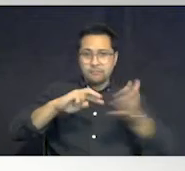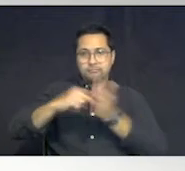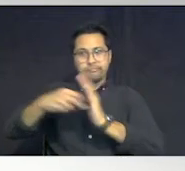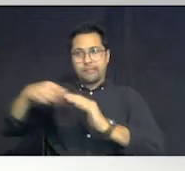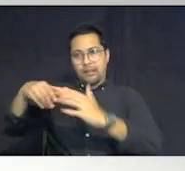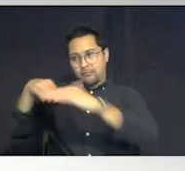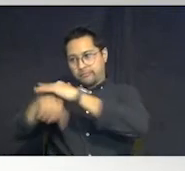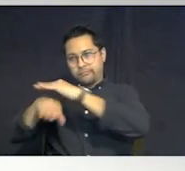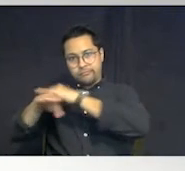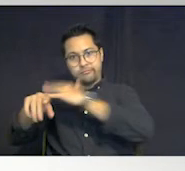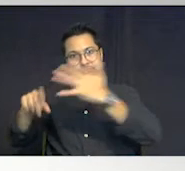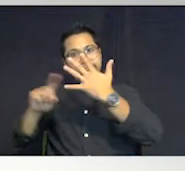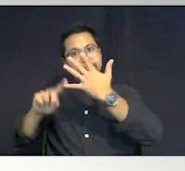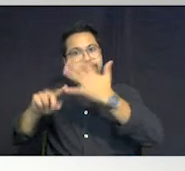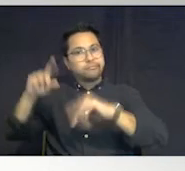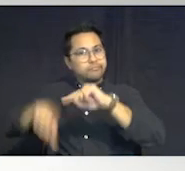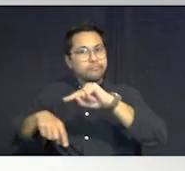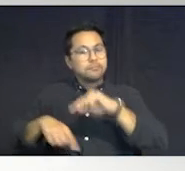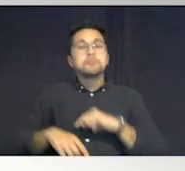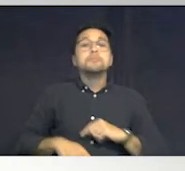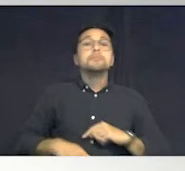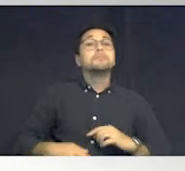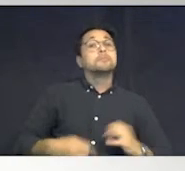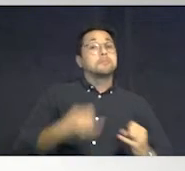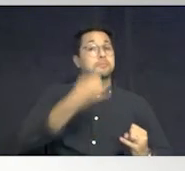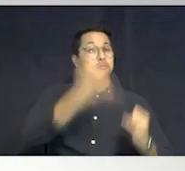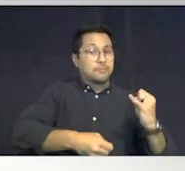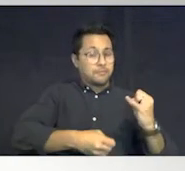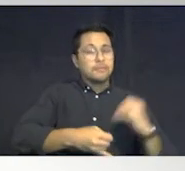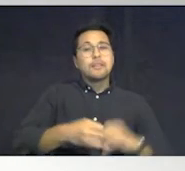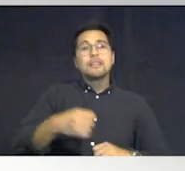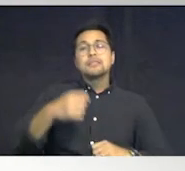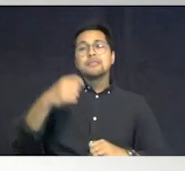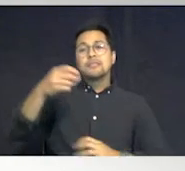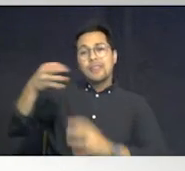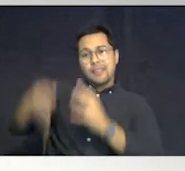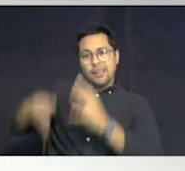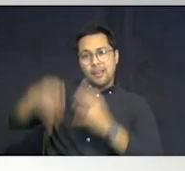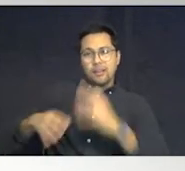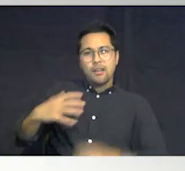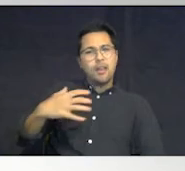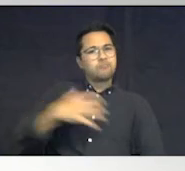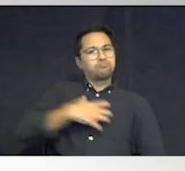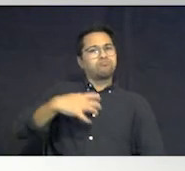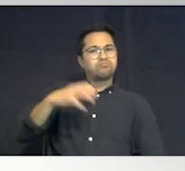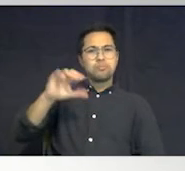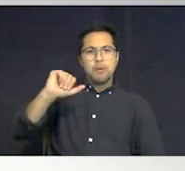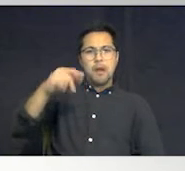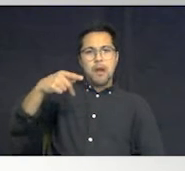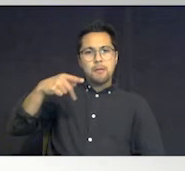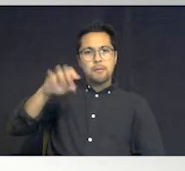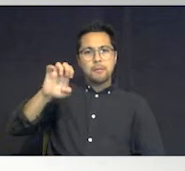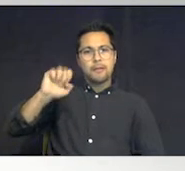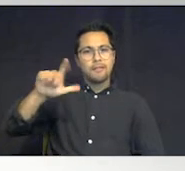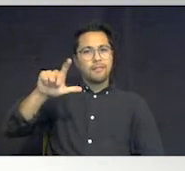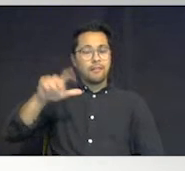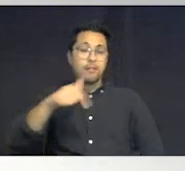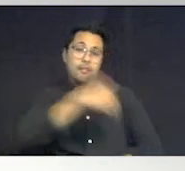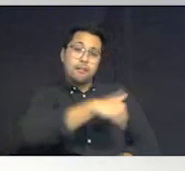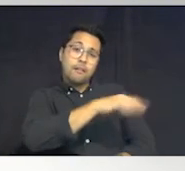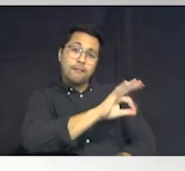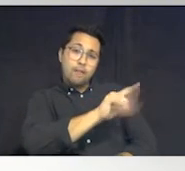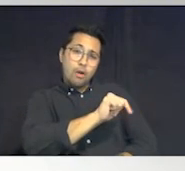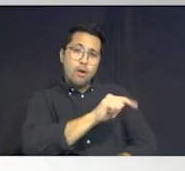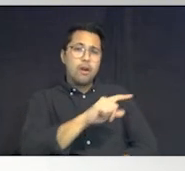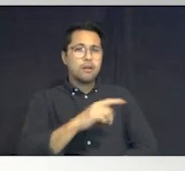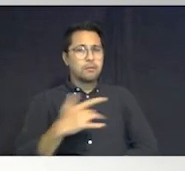The last intervention option is the hearing appeal, and this only applies to two-tier systems. In Florida, we are a